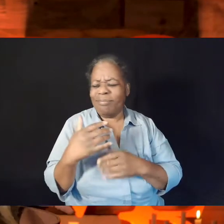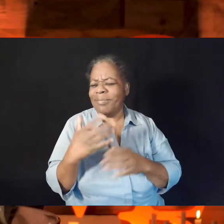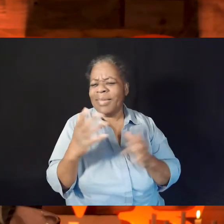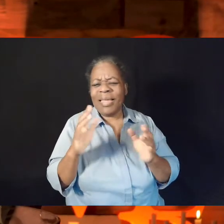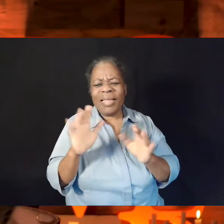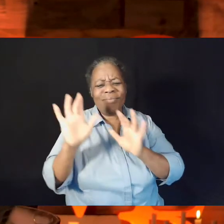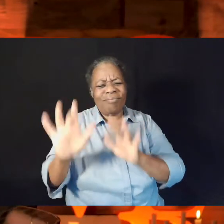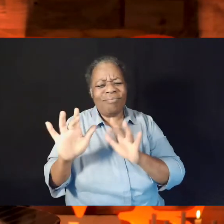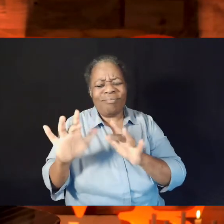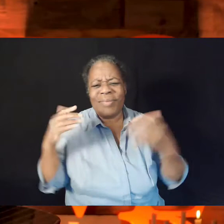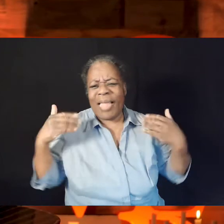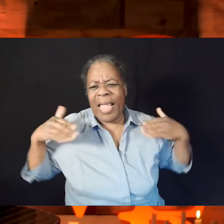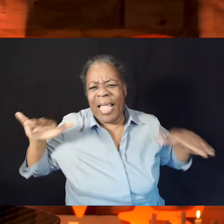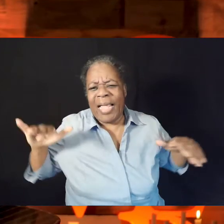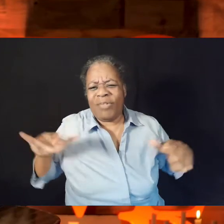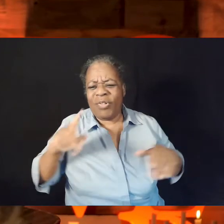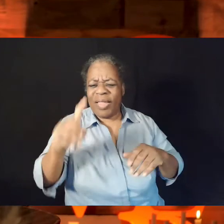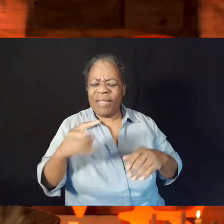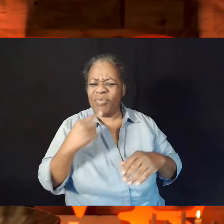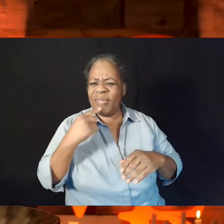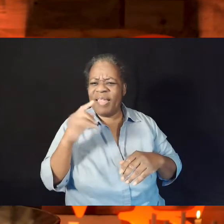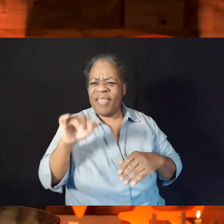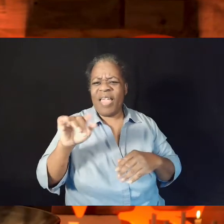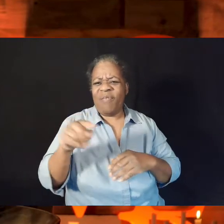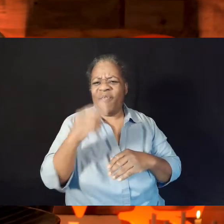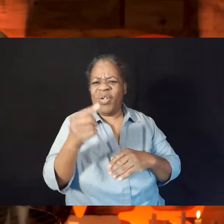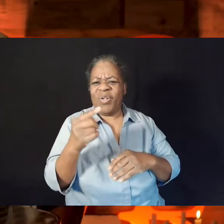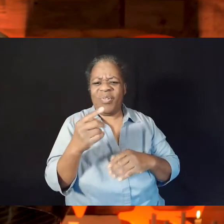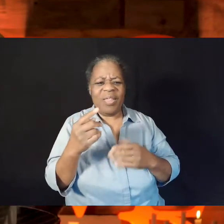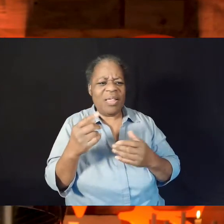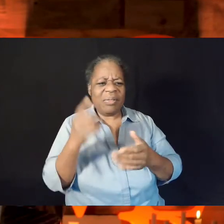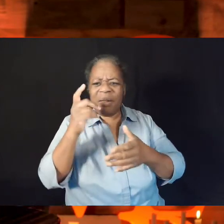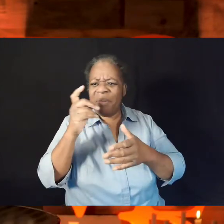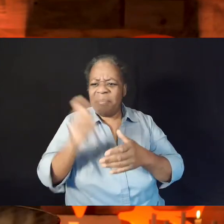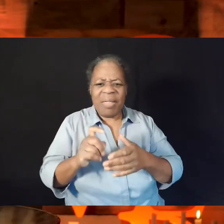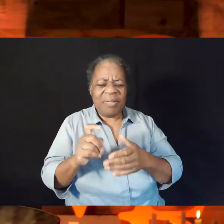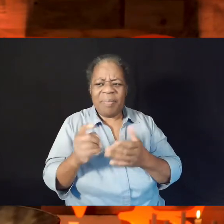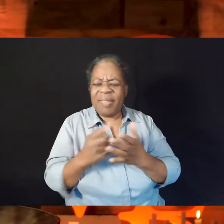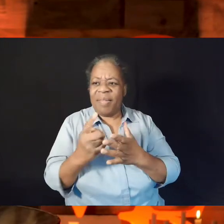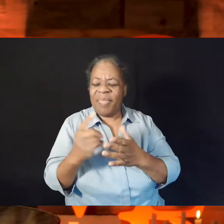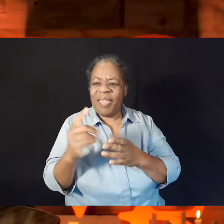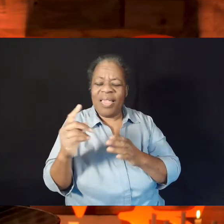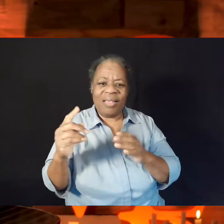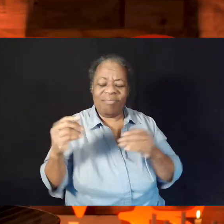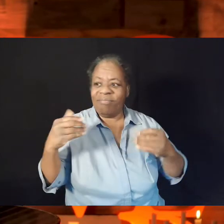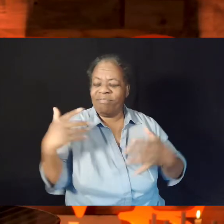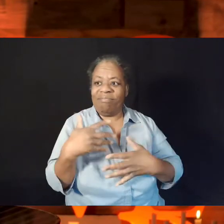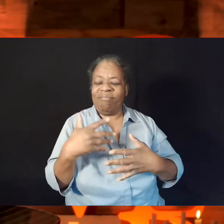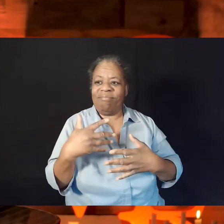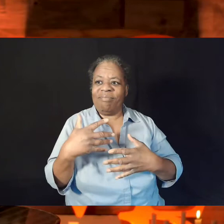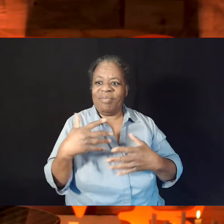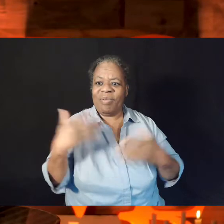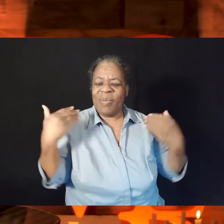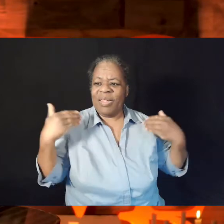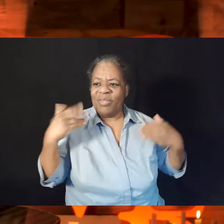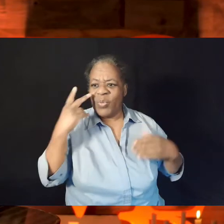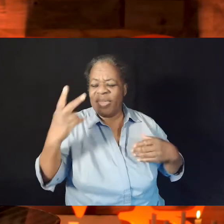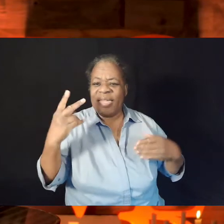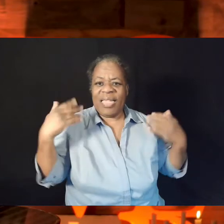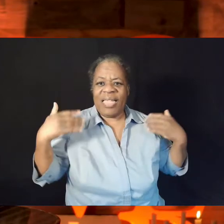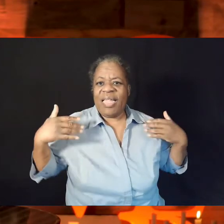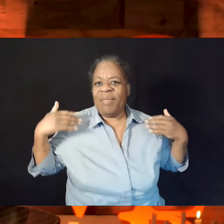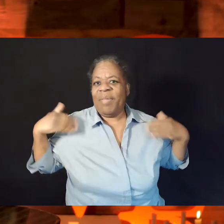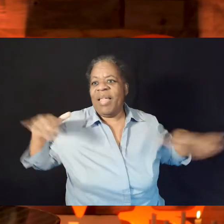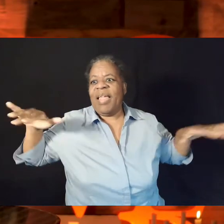that first. There must be something startling about the sudden appearance of a heavenly being in a spot where you're used to being alone